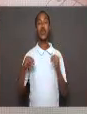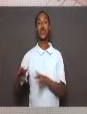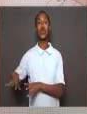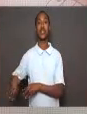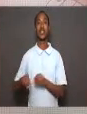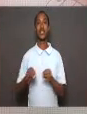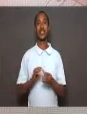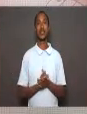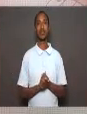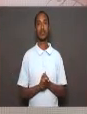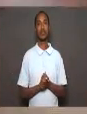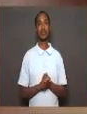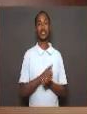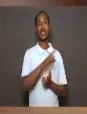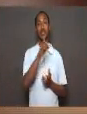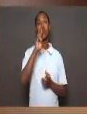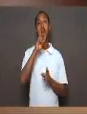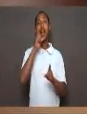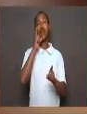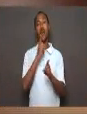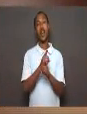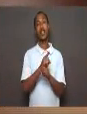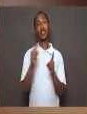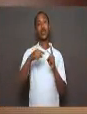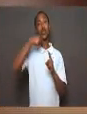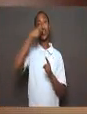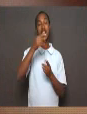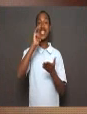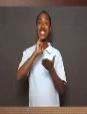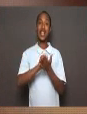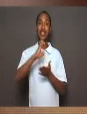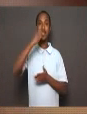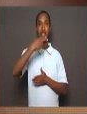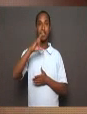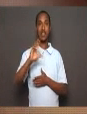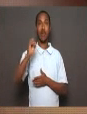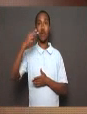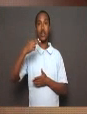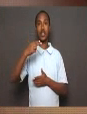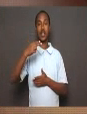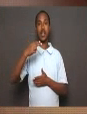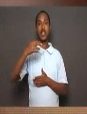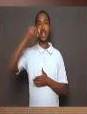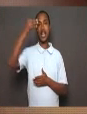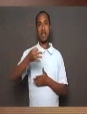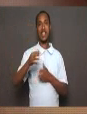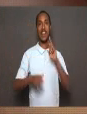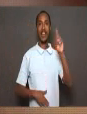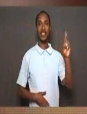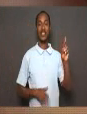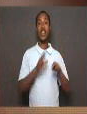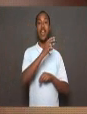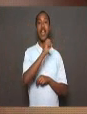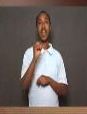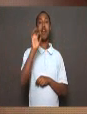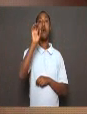Hello, students. You were correct to say that methanol would be the limiting